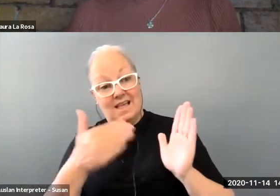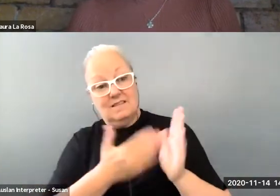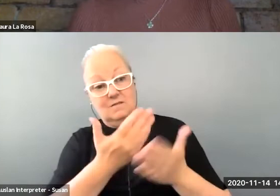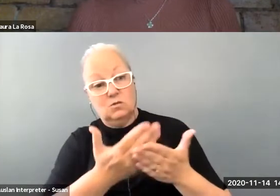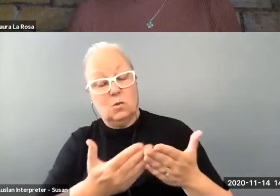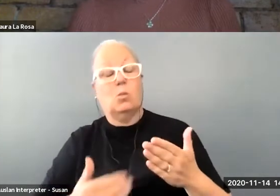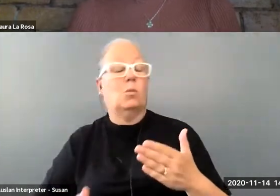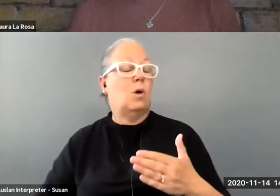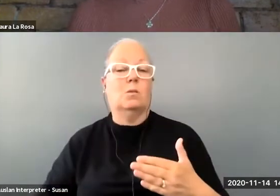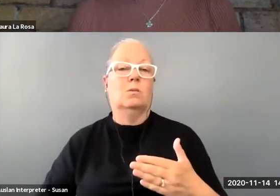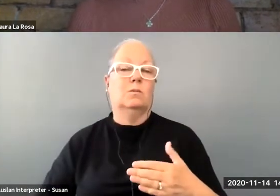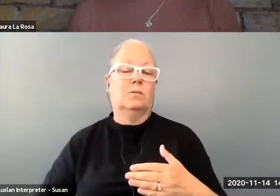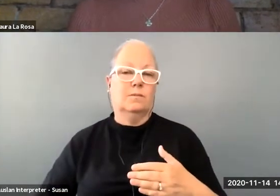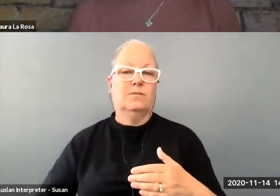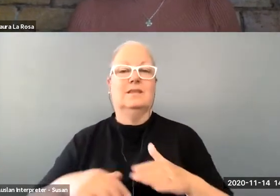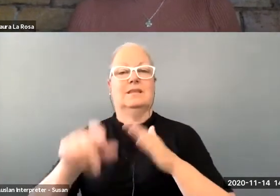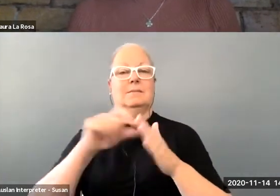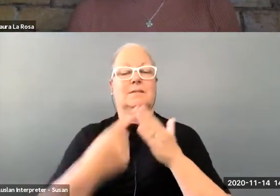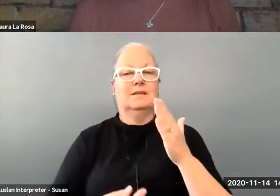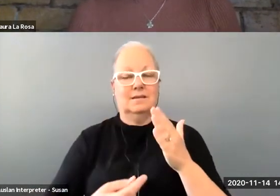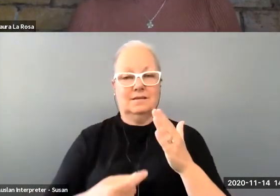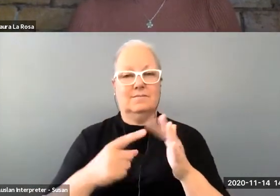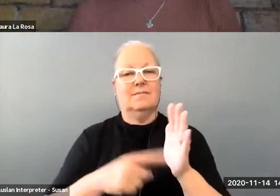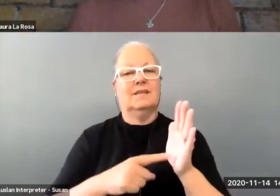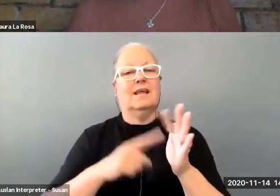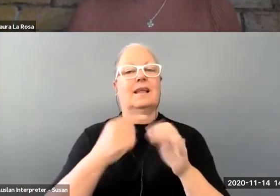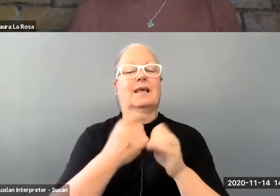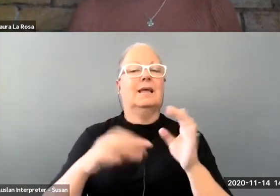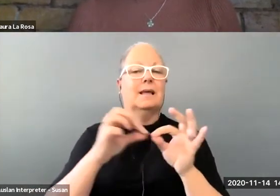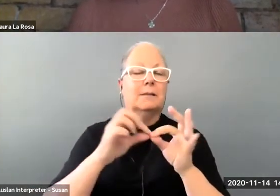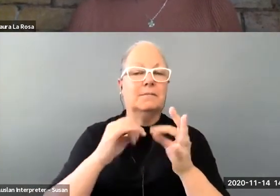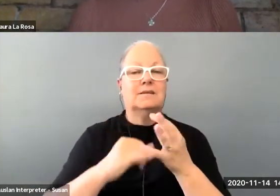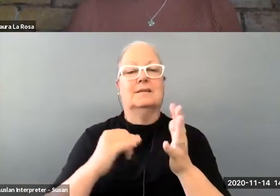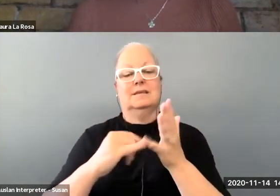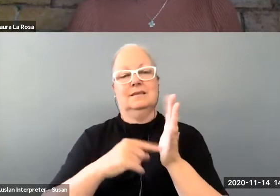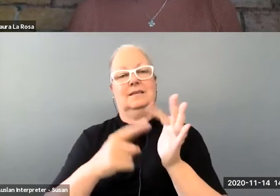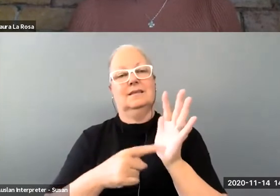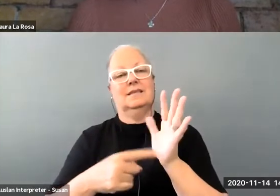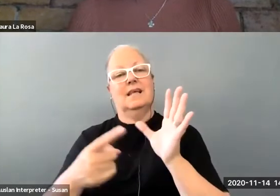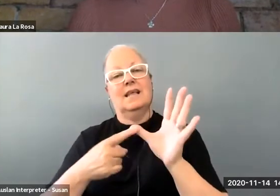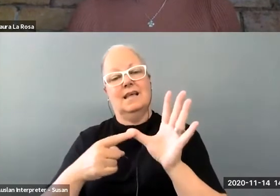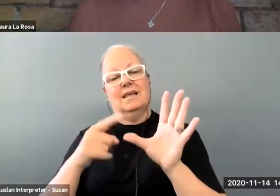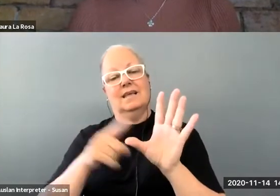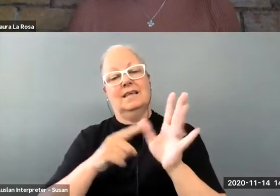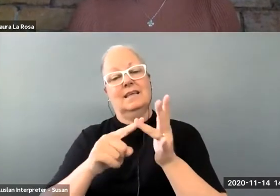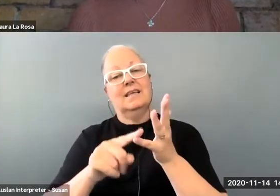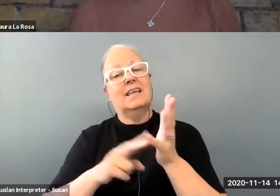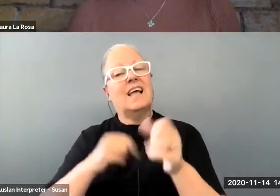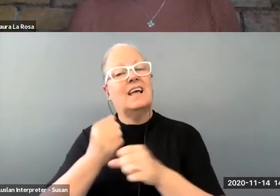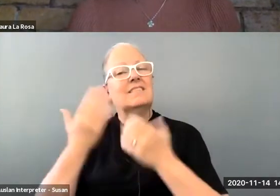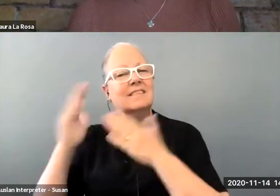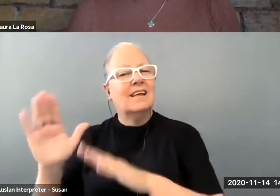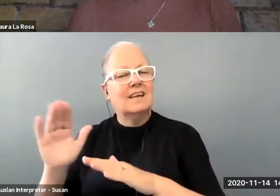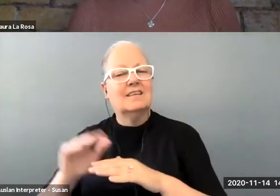skill. And in disability, Elle Gibbs, Stella Young was such an incredible advocate. I won't call